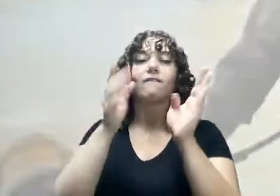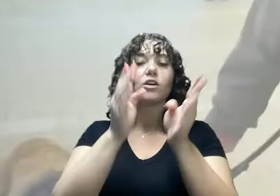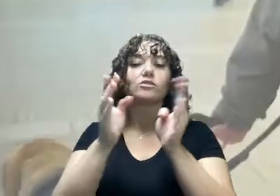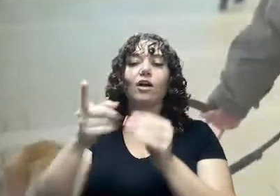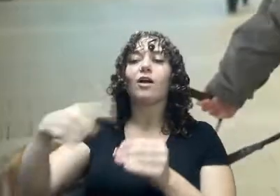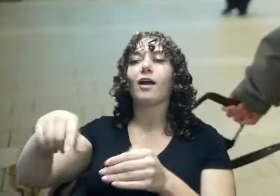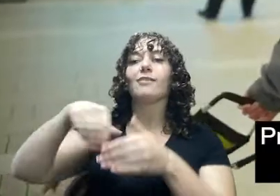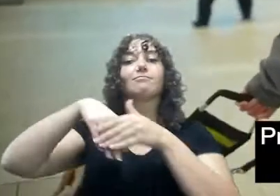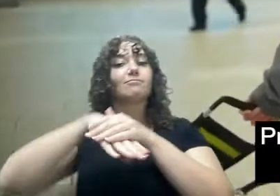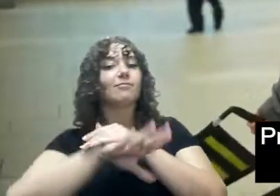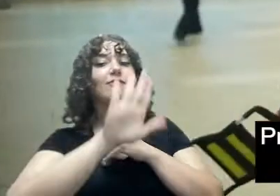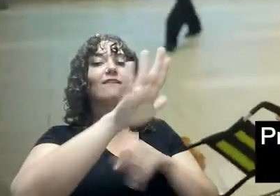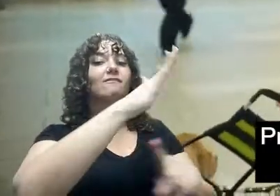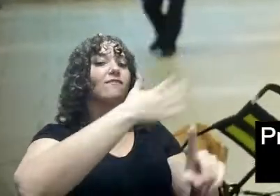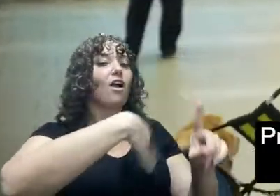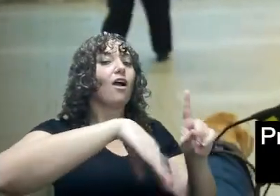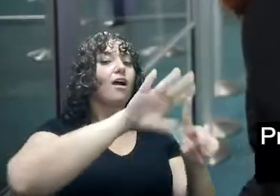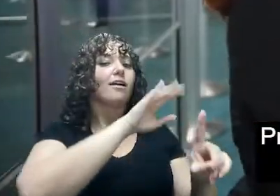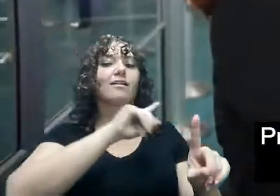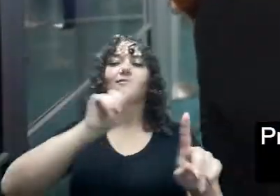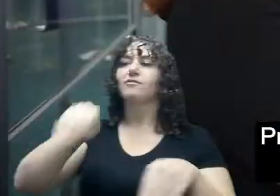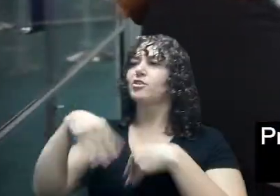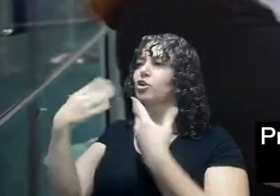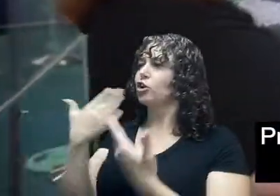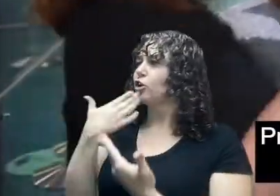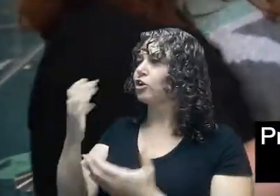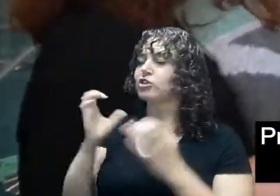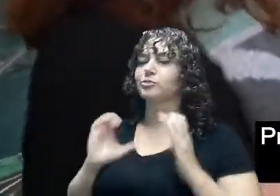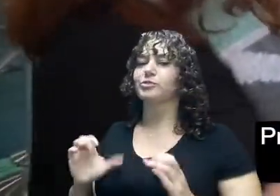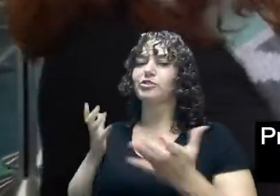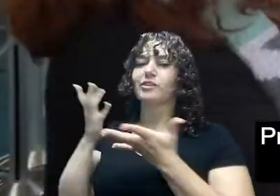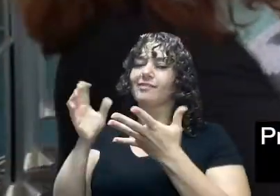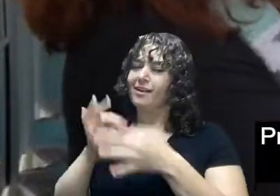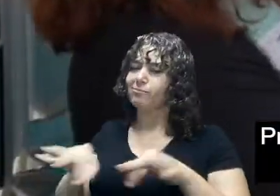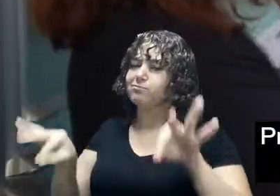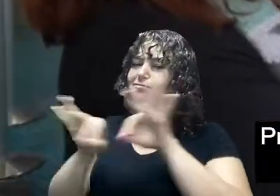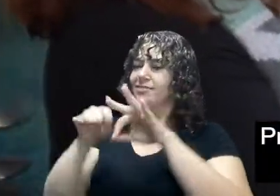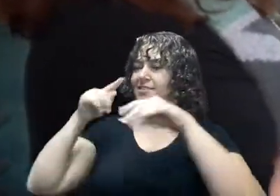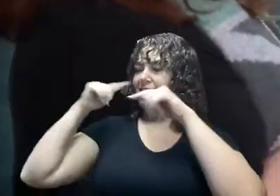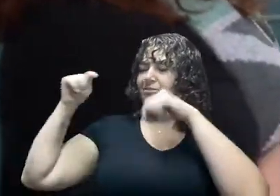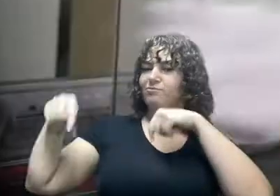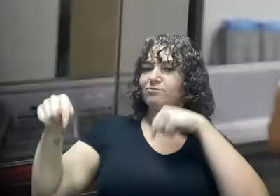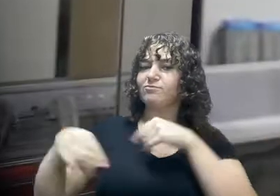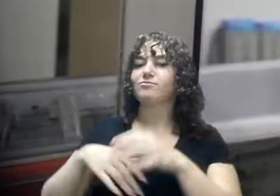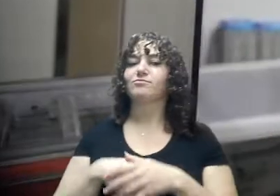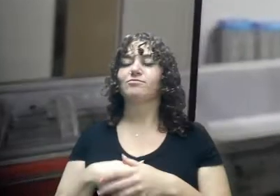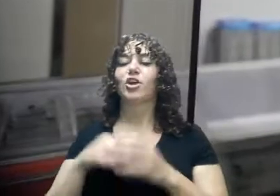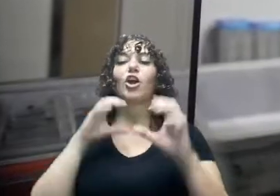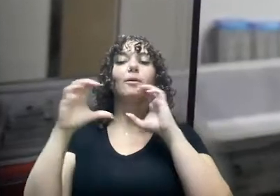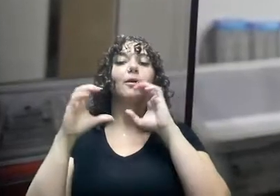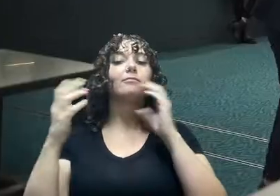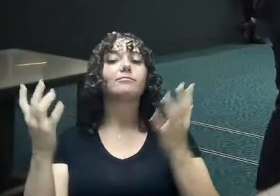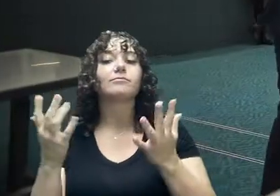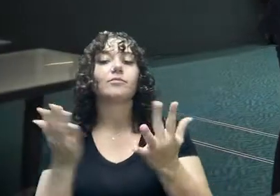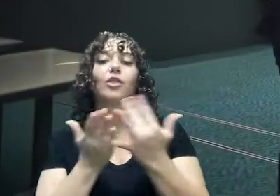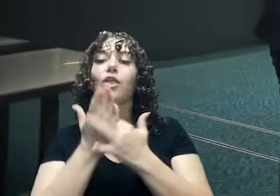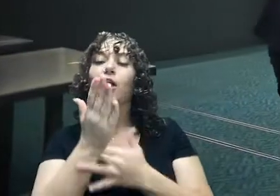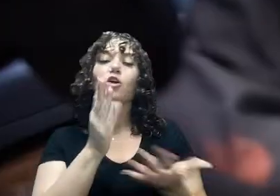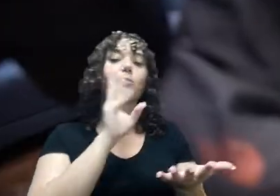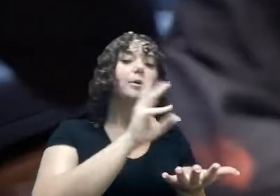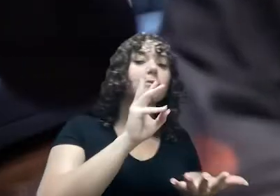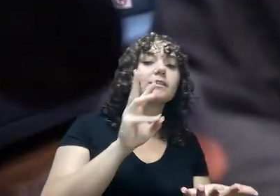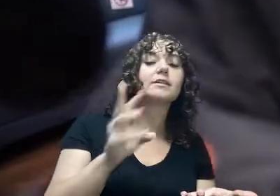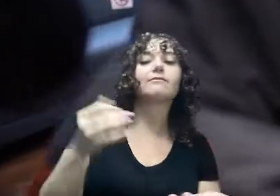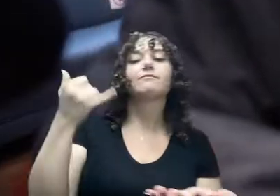your environment. Providing good customer service is essential both in person and when communicating through websites,